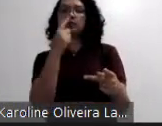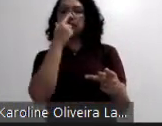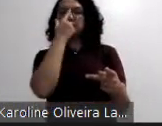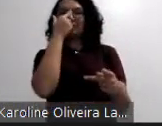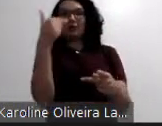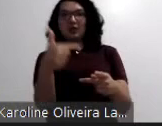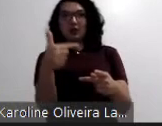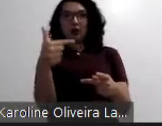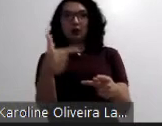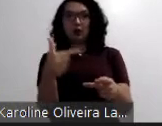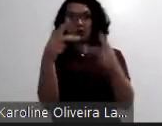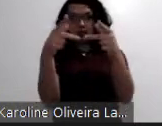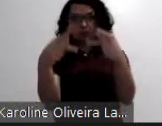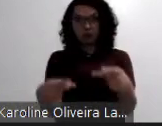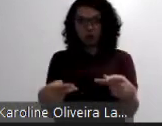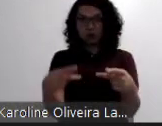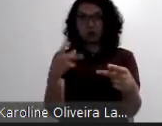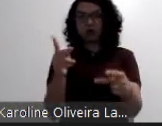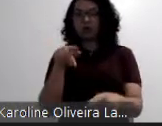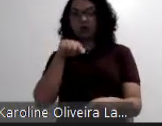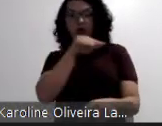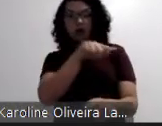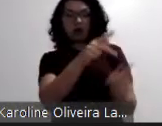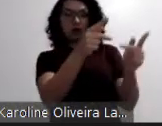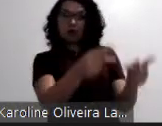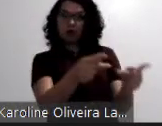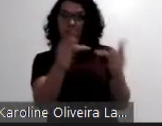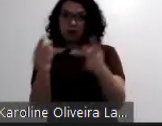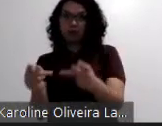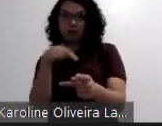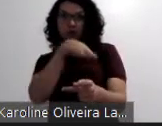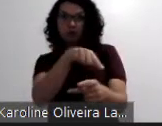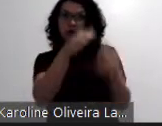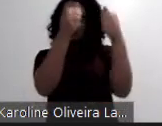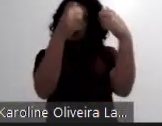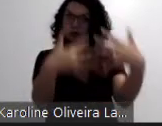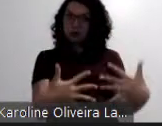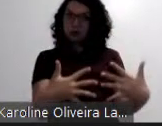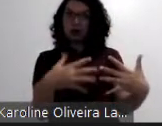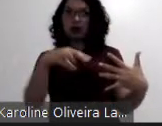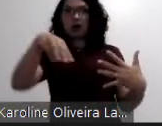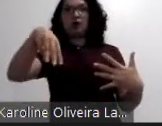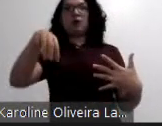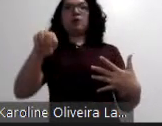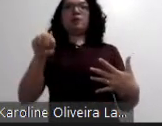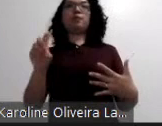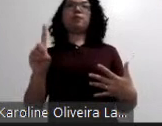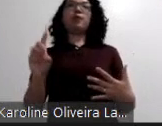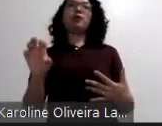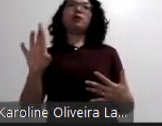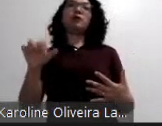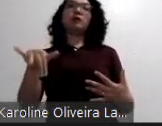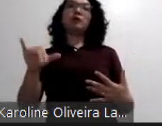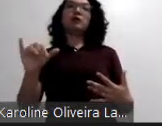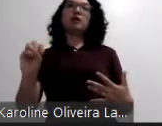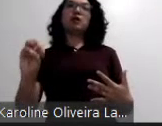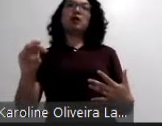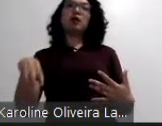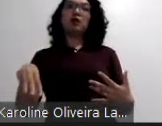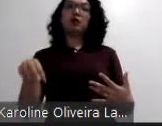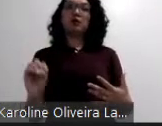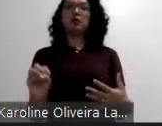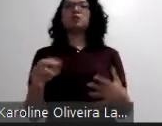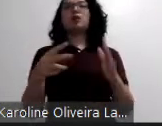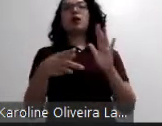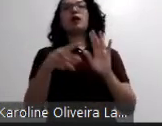modernism at the period. This is a map I developed with a group of students doing research a few years ago, where